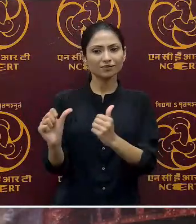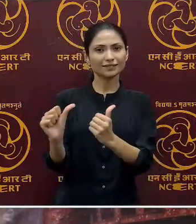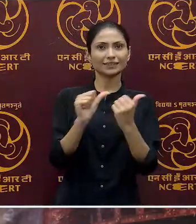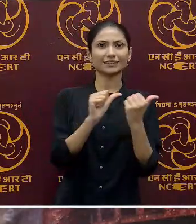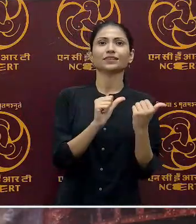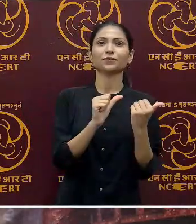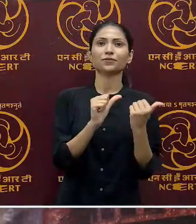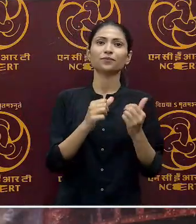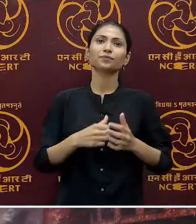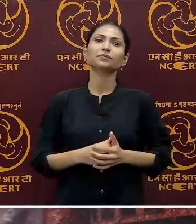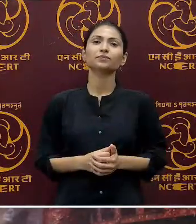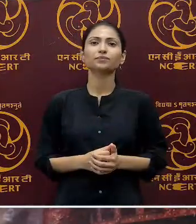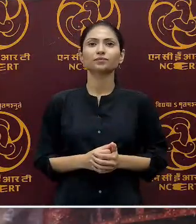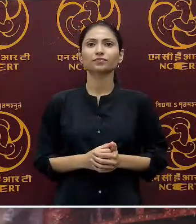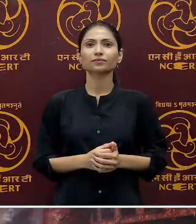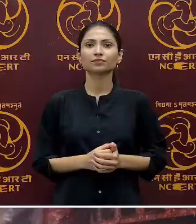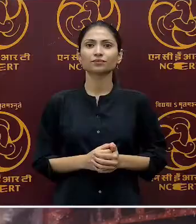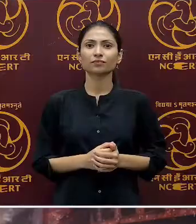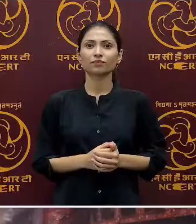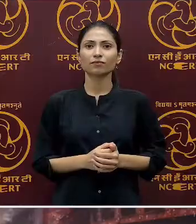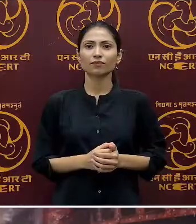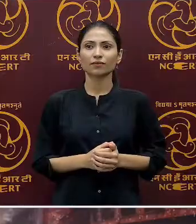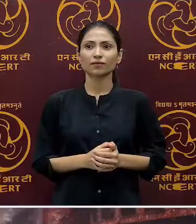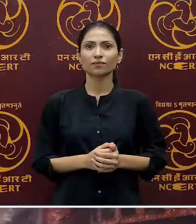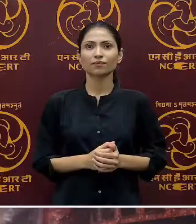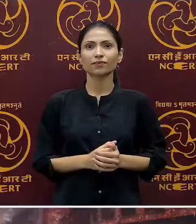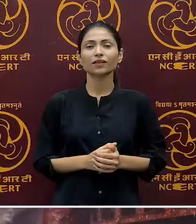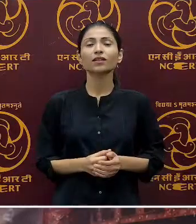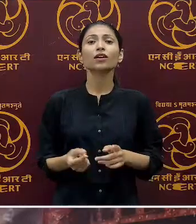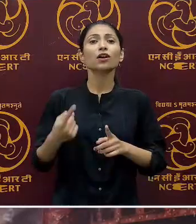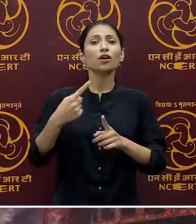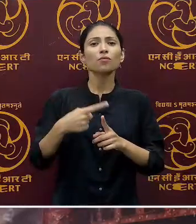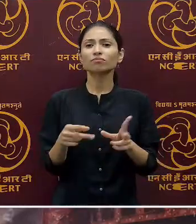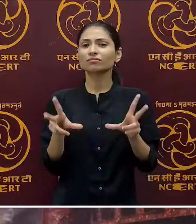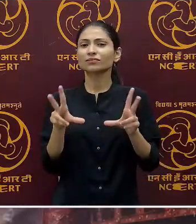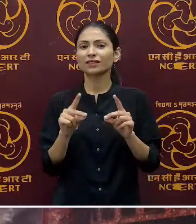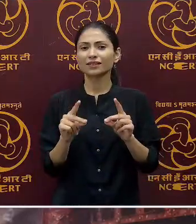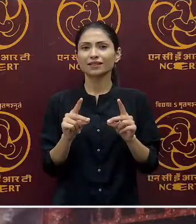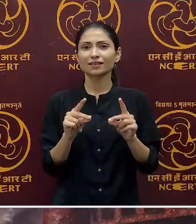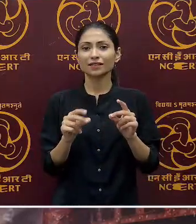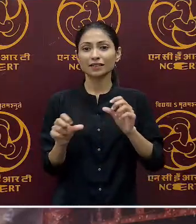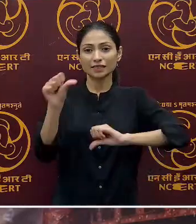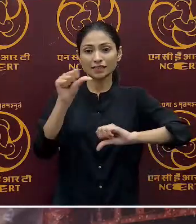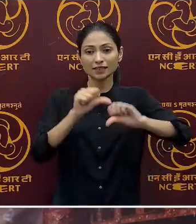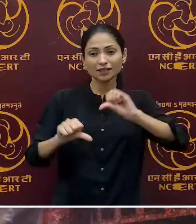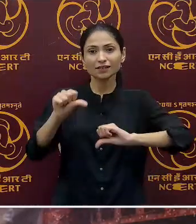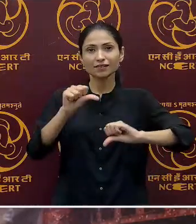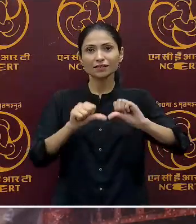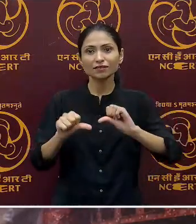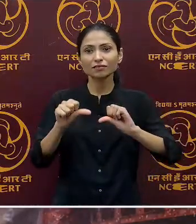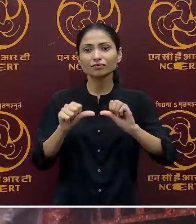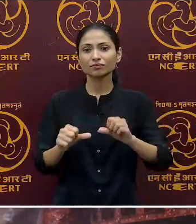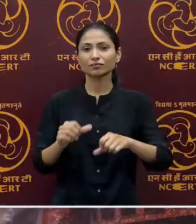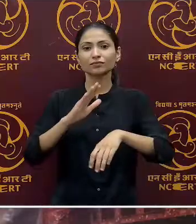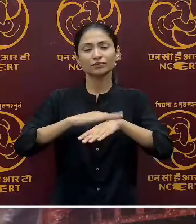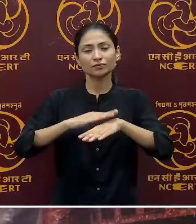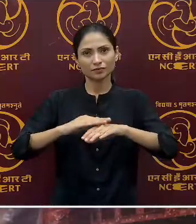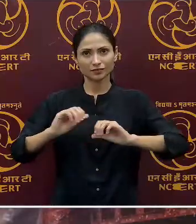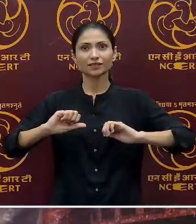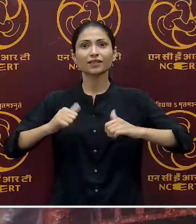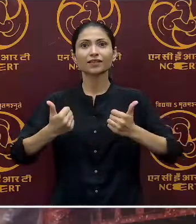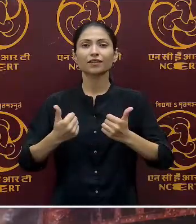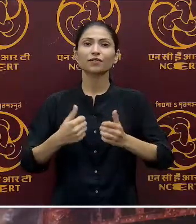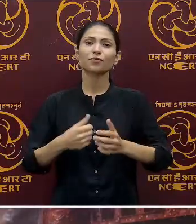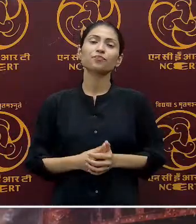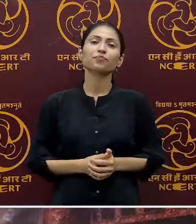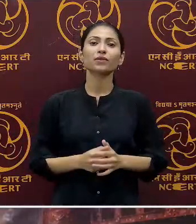and to that particular step, and they can again access to that experiment again and again. So in that case,